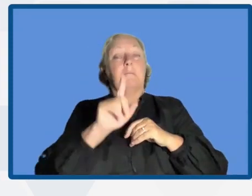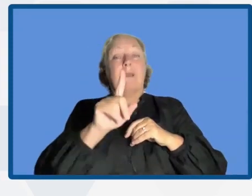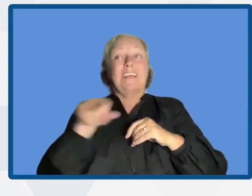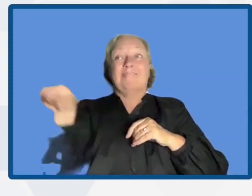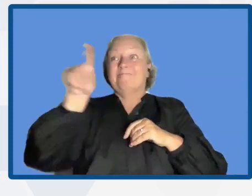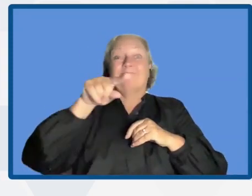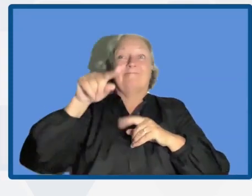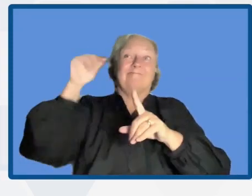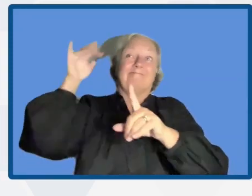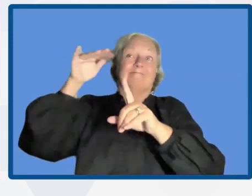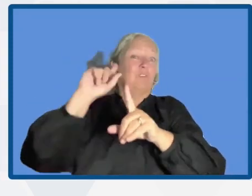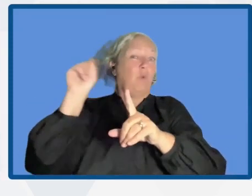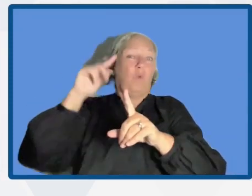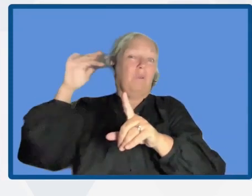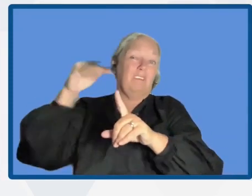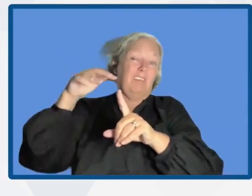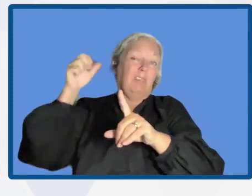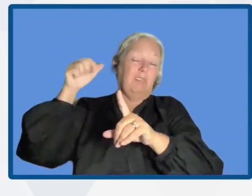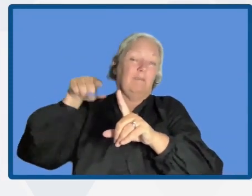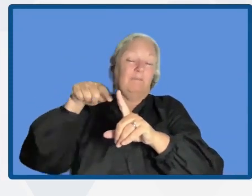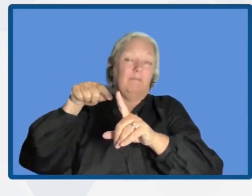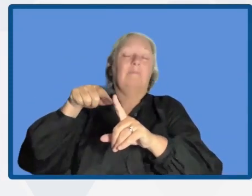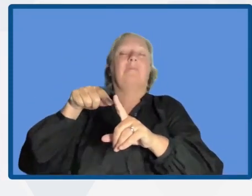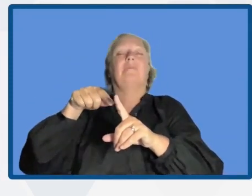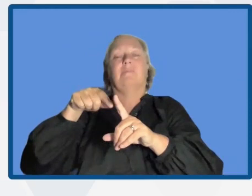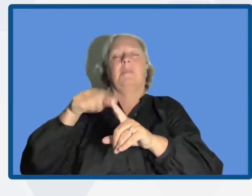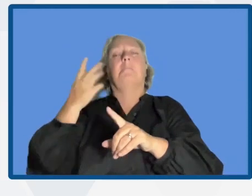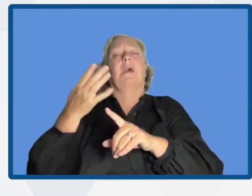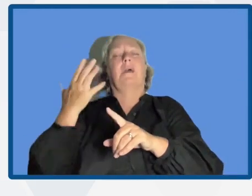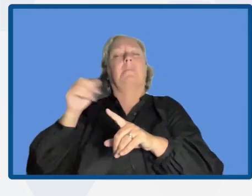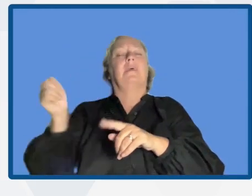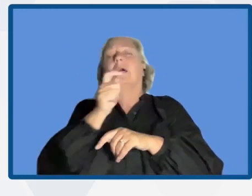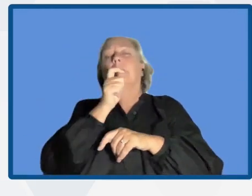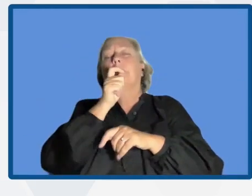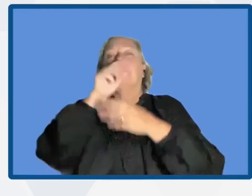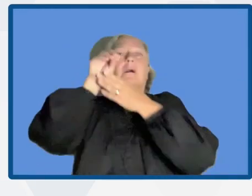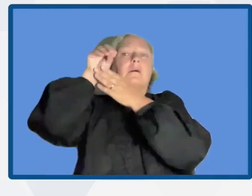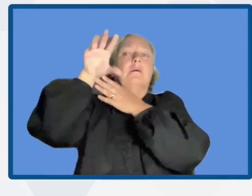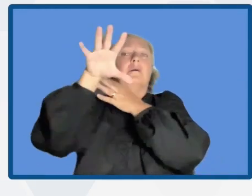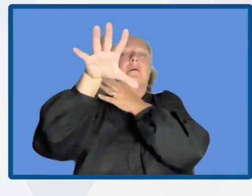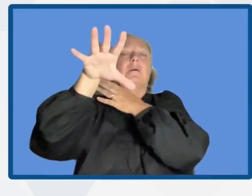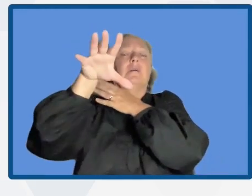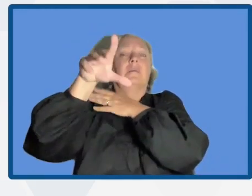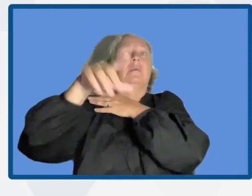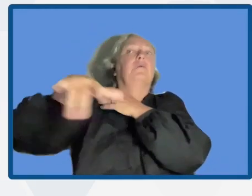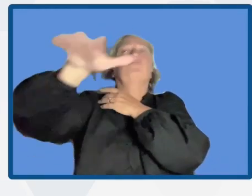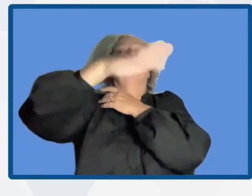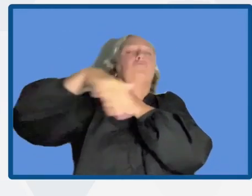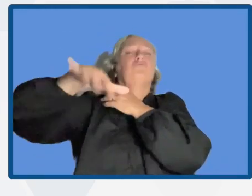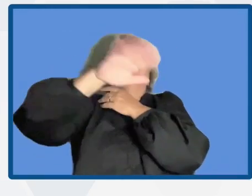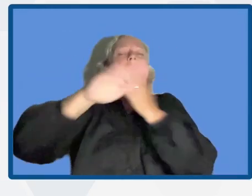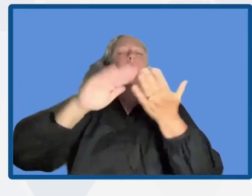there is a loudspeaker system in place, and we use that as a second option or a backup